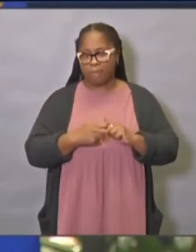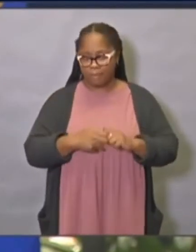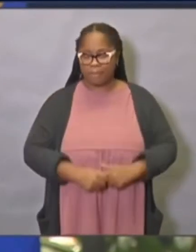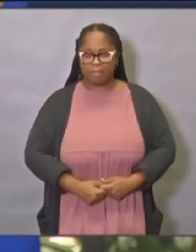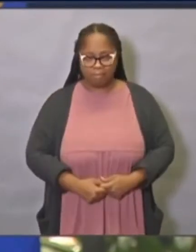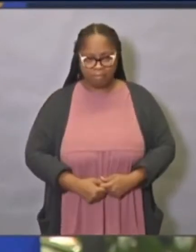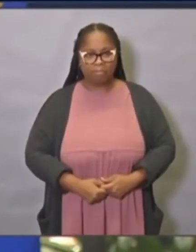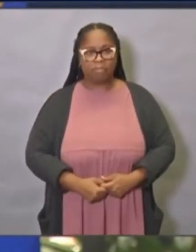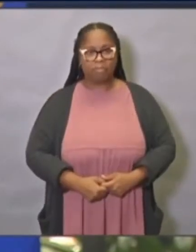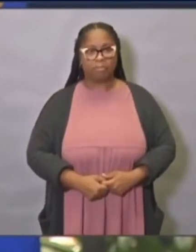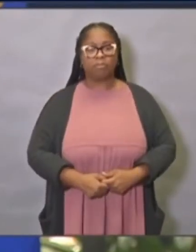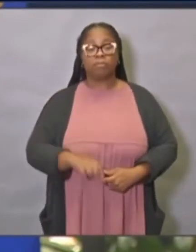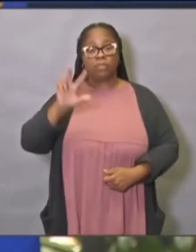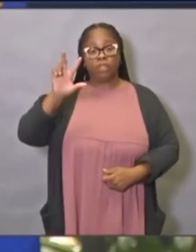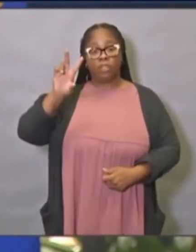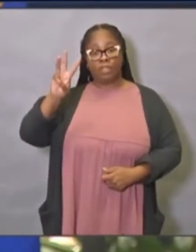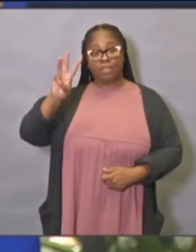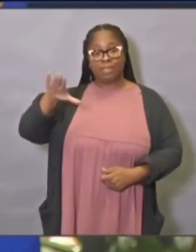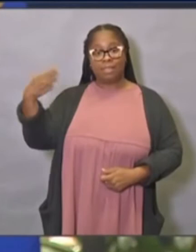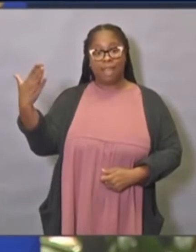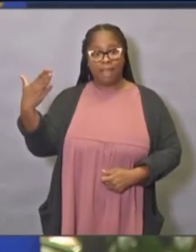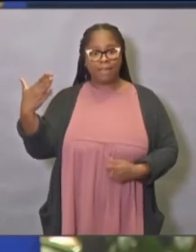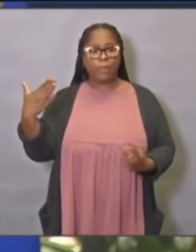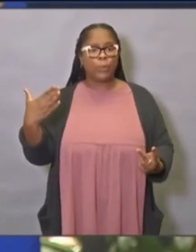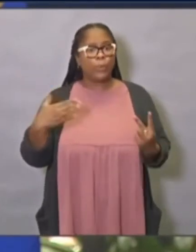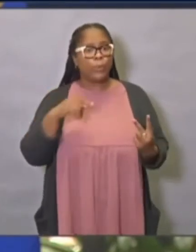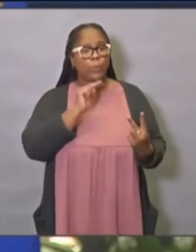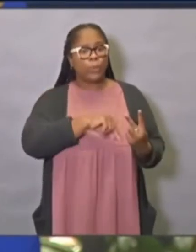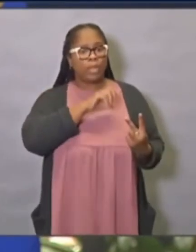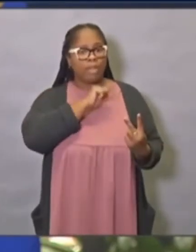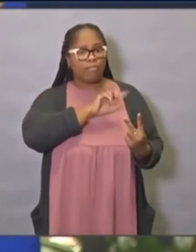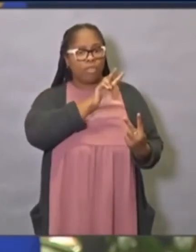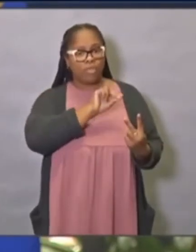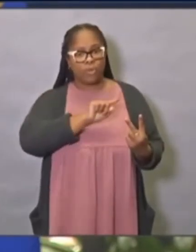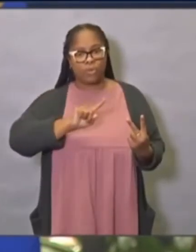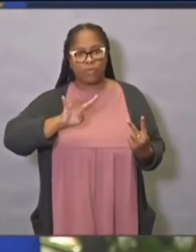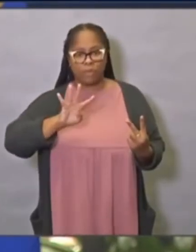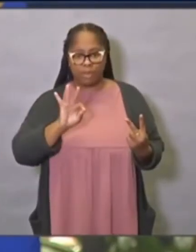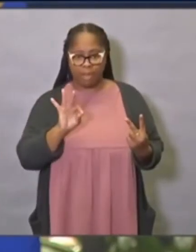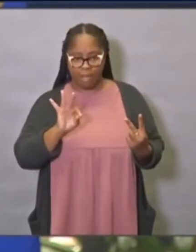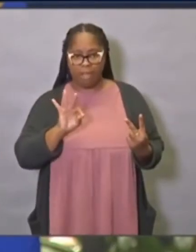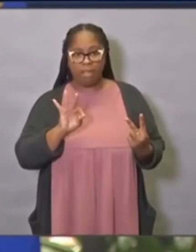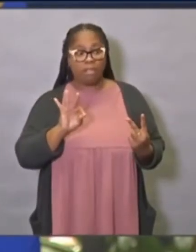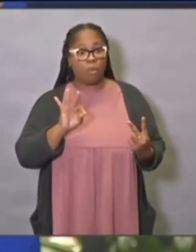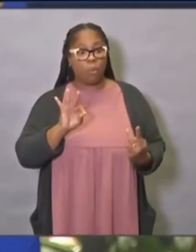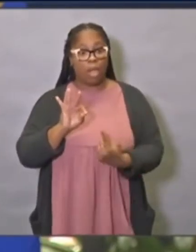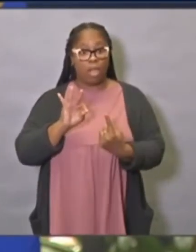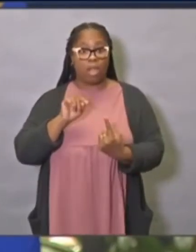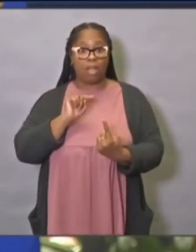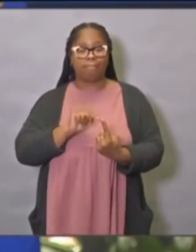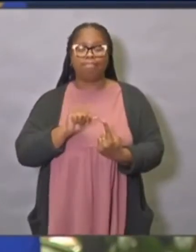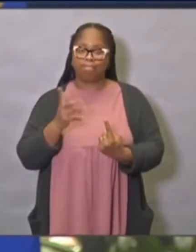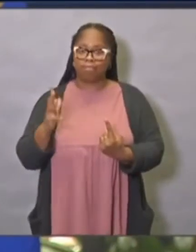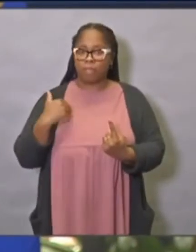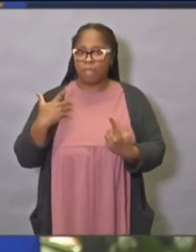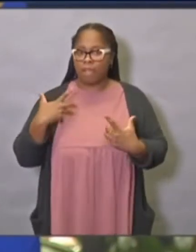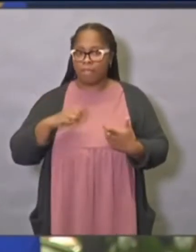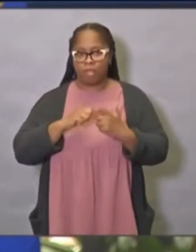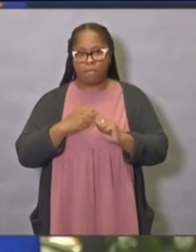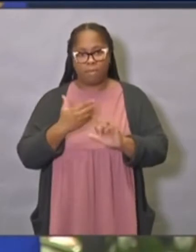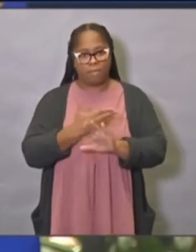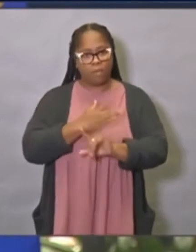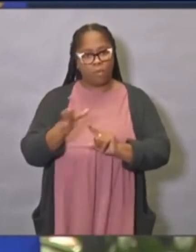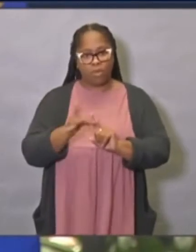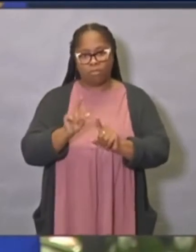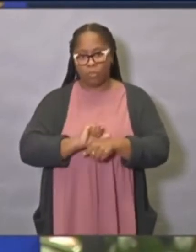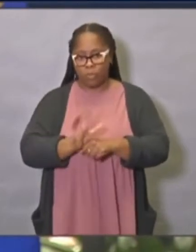conditions. 2 people who died are between the ages of 30 and 49, and 1 person in this age group had underlying